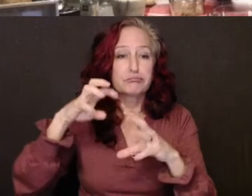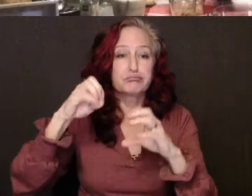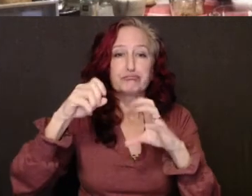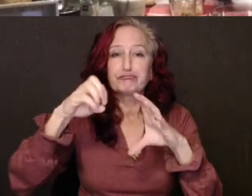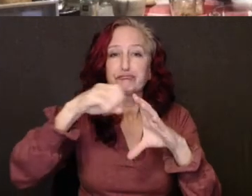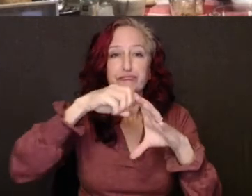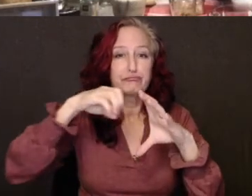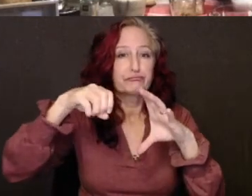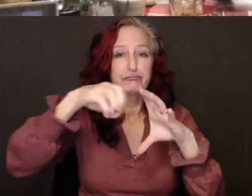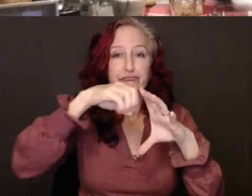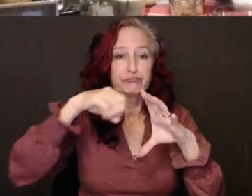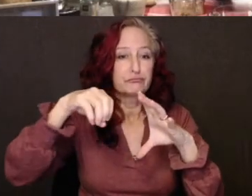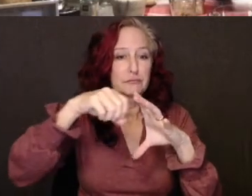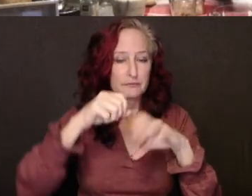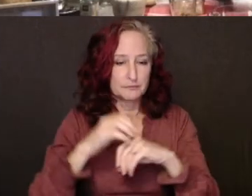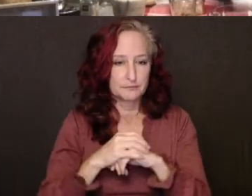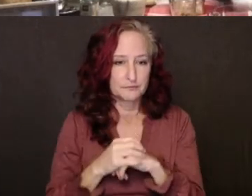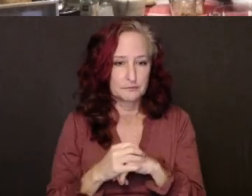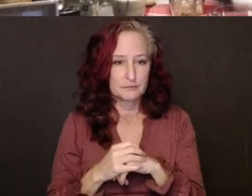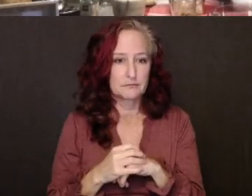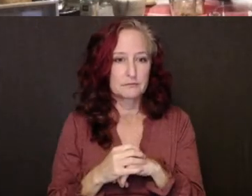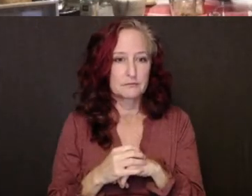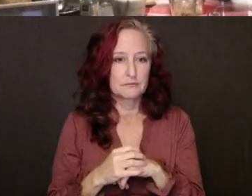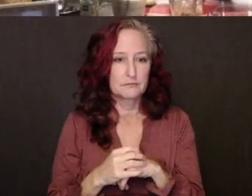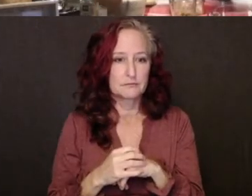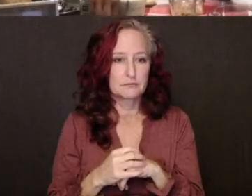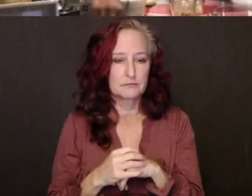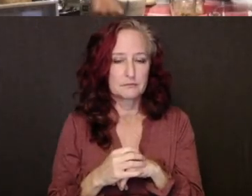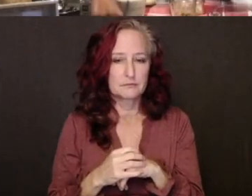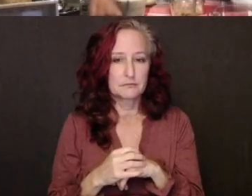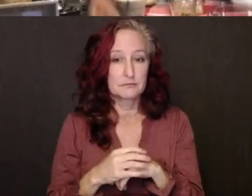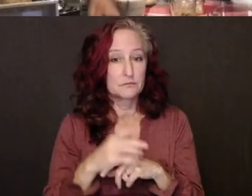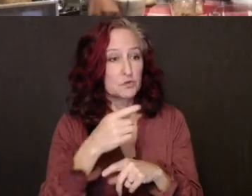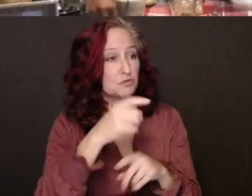like, I have one oven. I wish I had like 5.